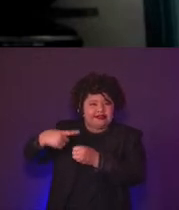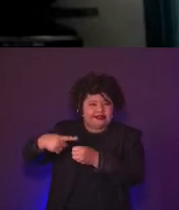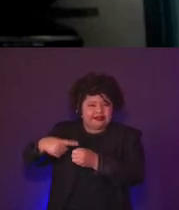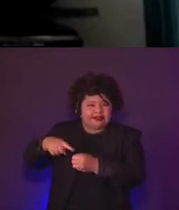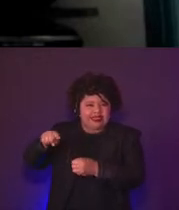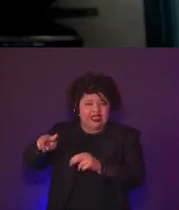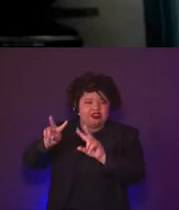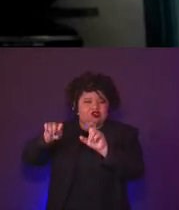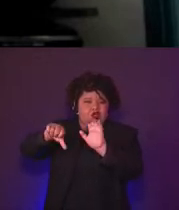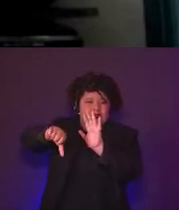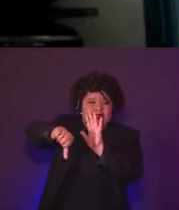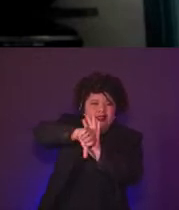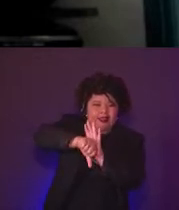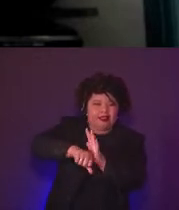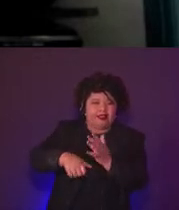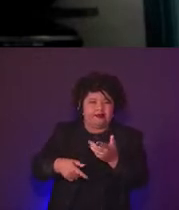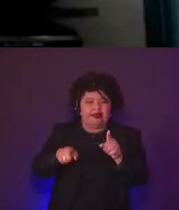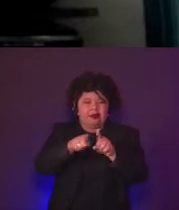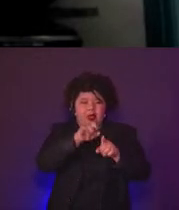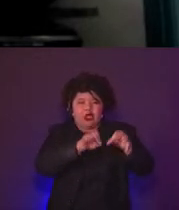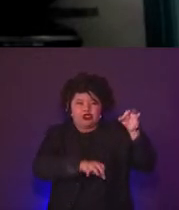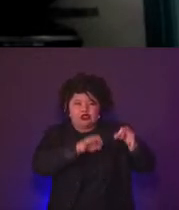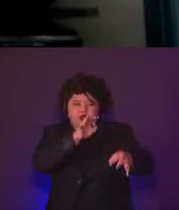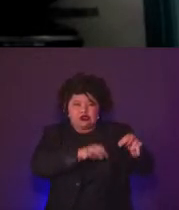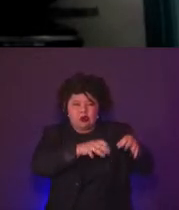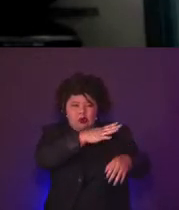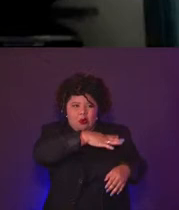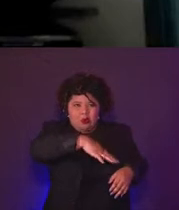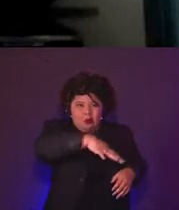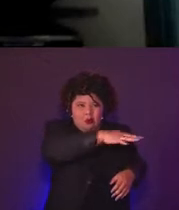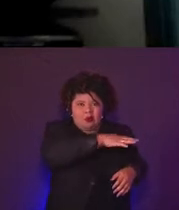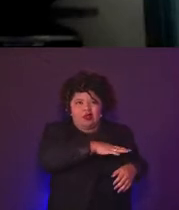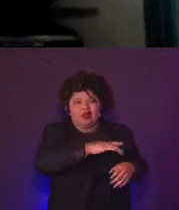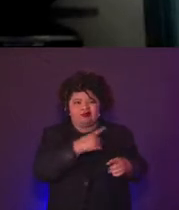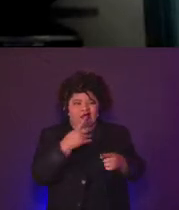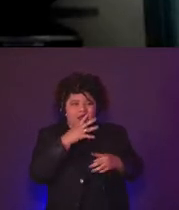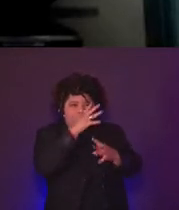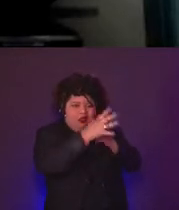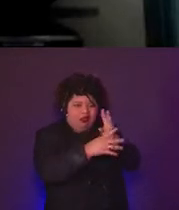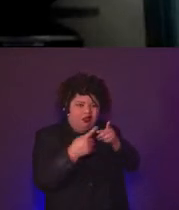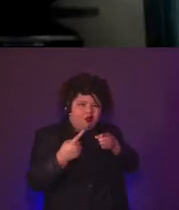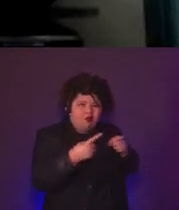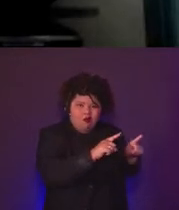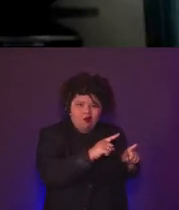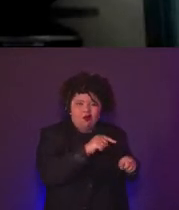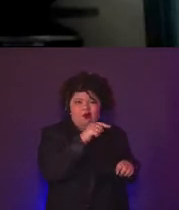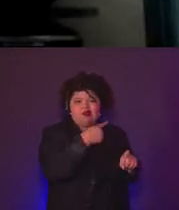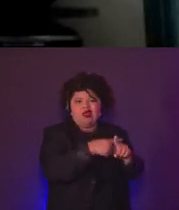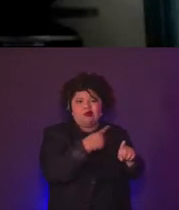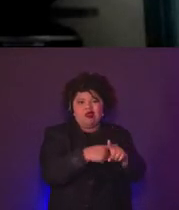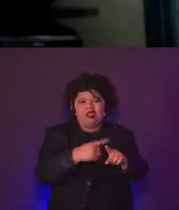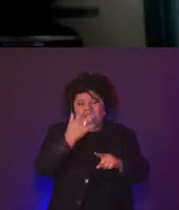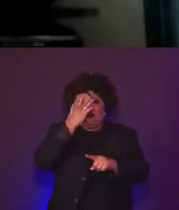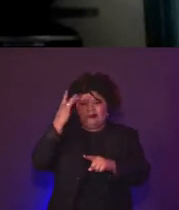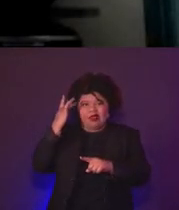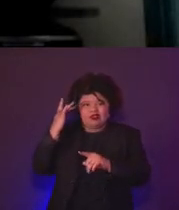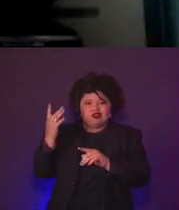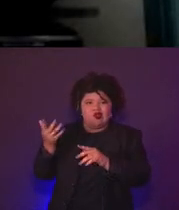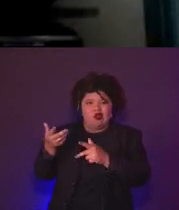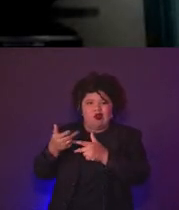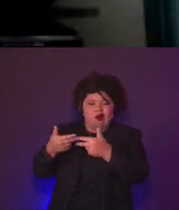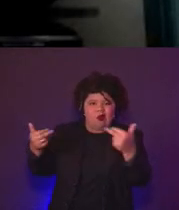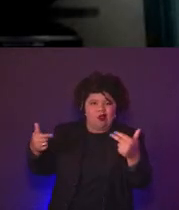Judges were being accused by politicians of letting hardened criminals out on the street or giving them